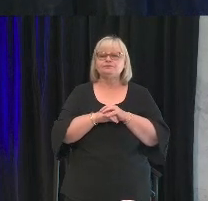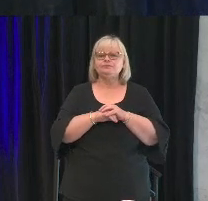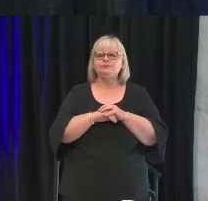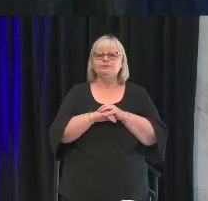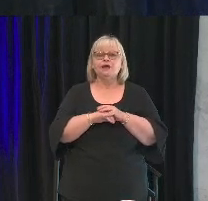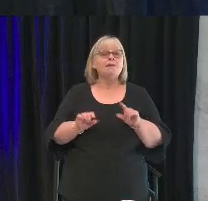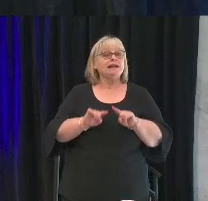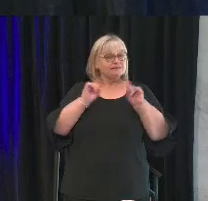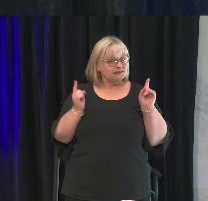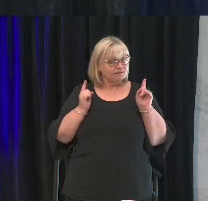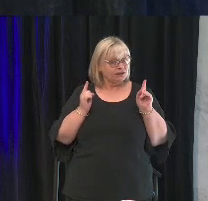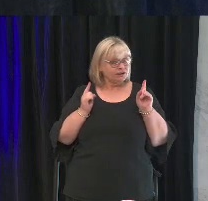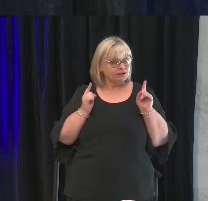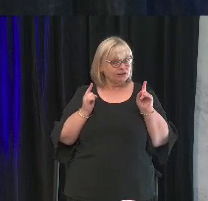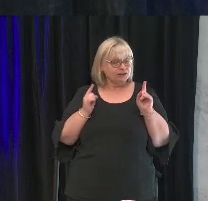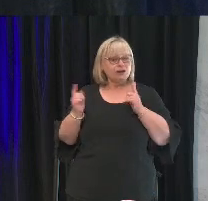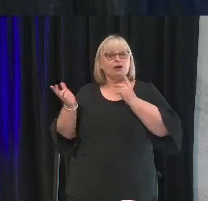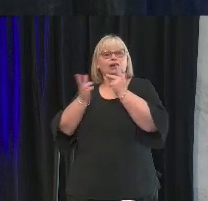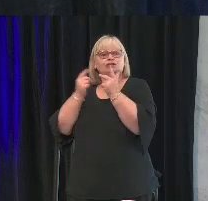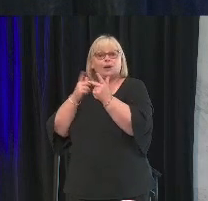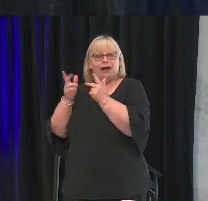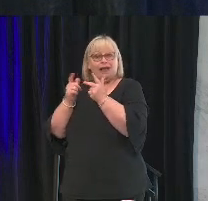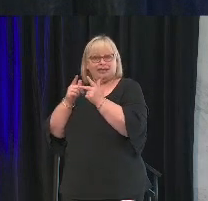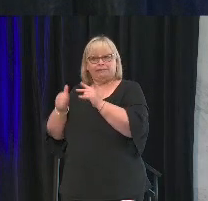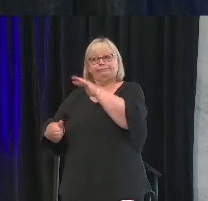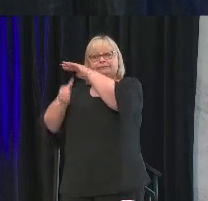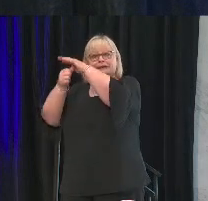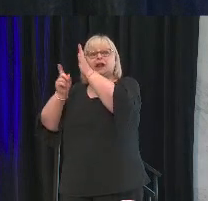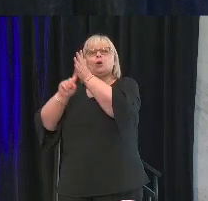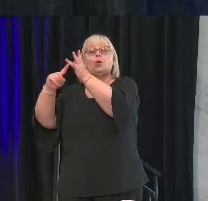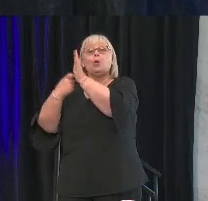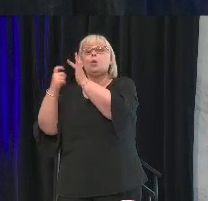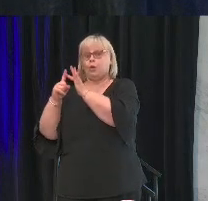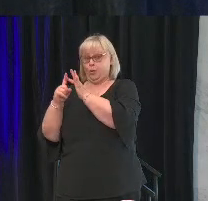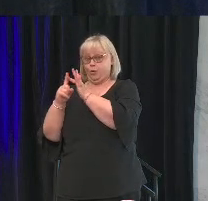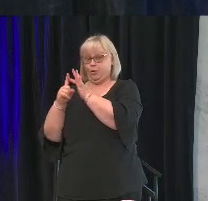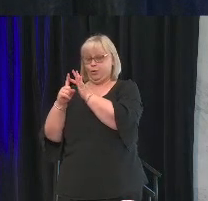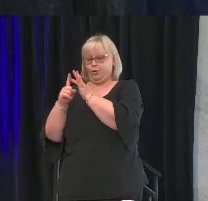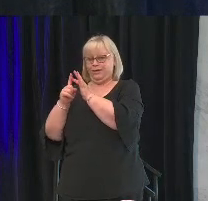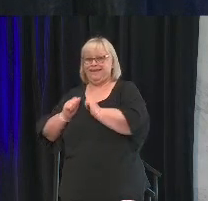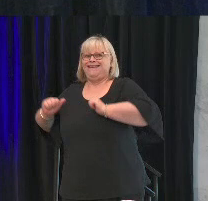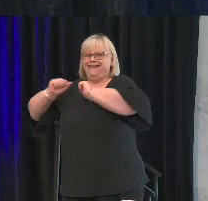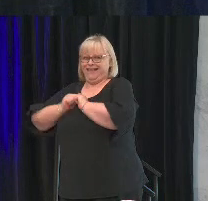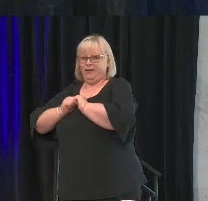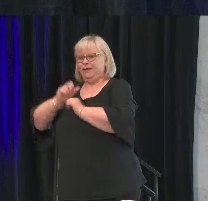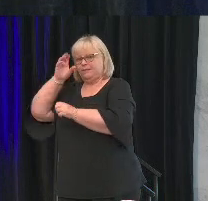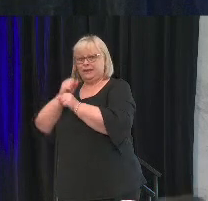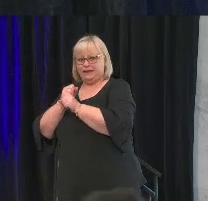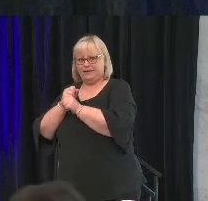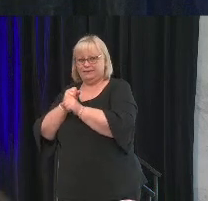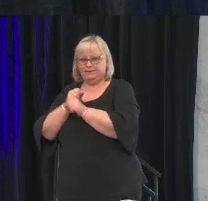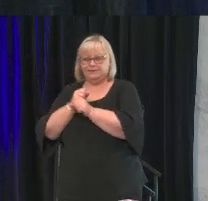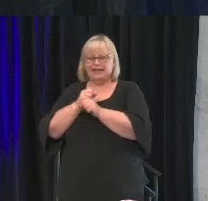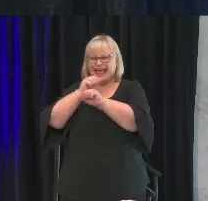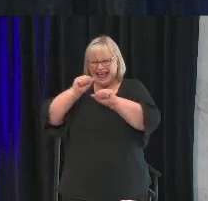quite different to our other overarching law, that's L-O-R-E law. We have what we call our traditional customary